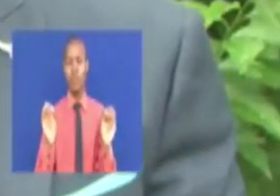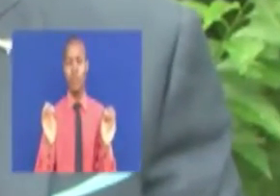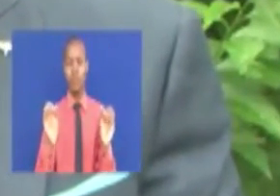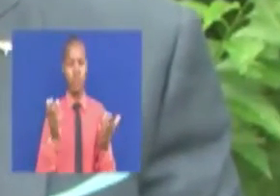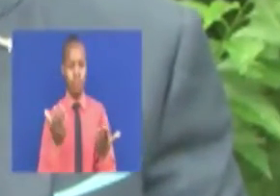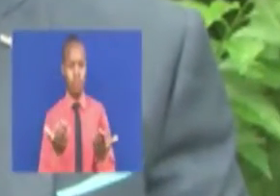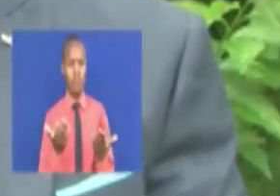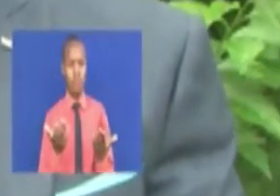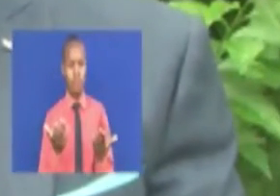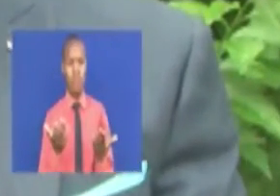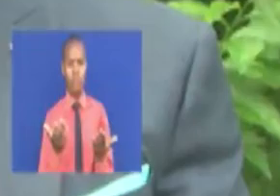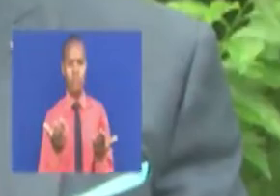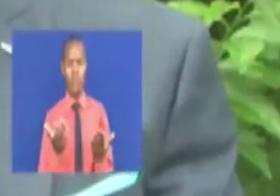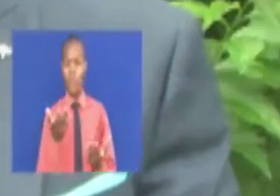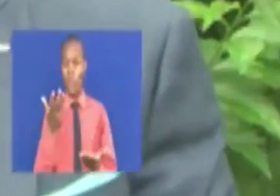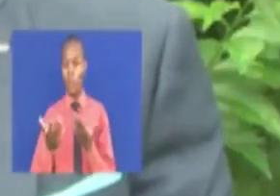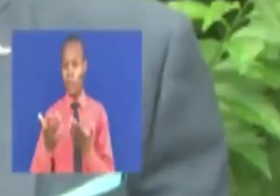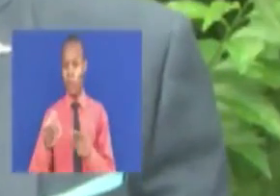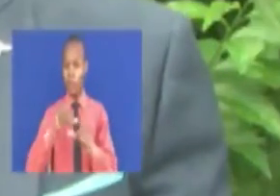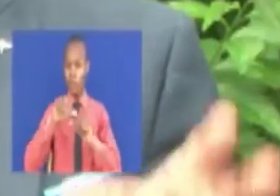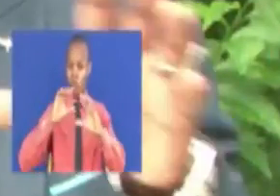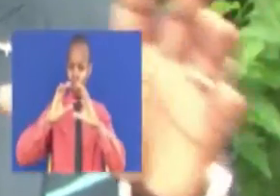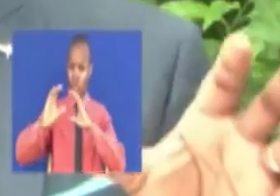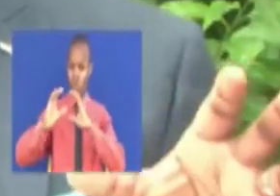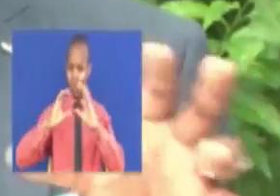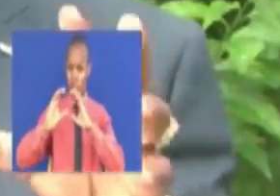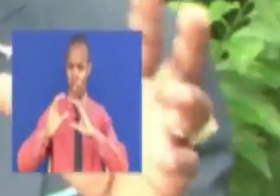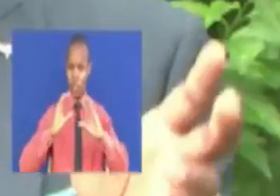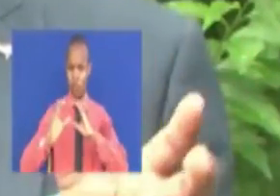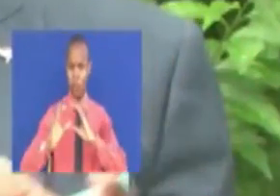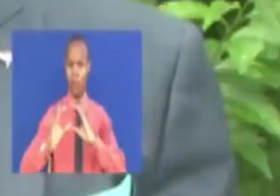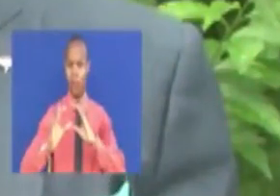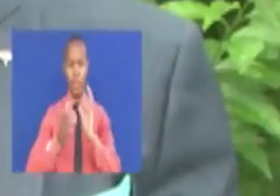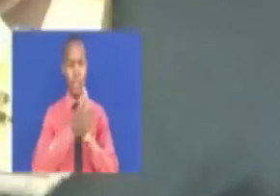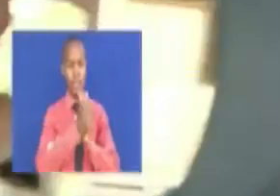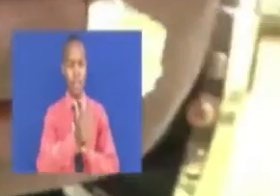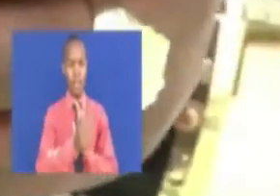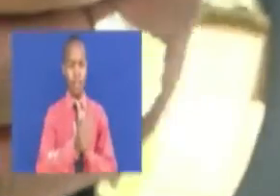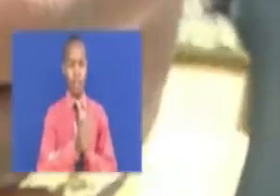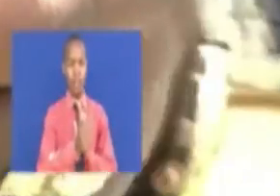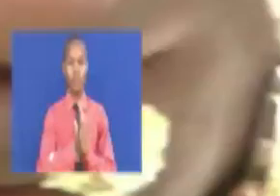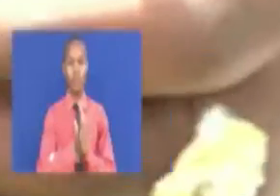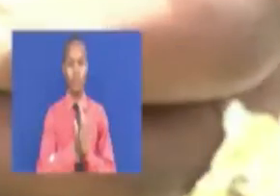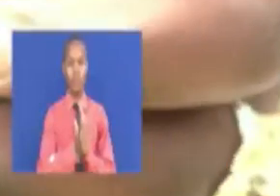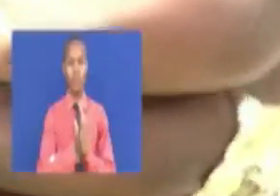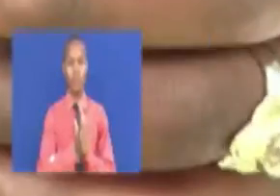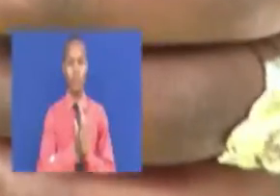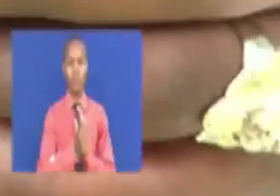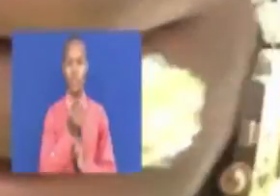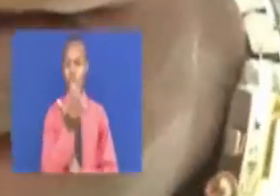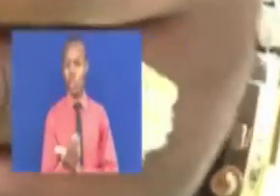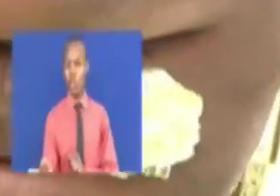In terms of decreased verbalization, in terms of their communication skills, they